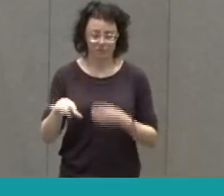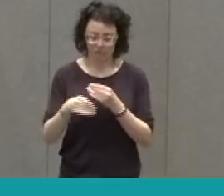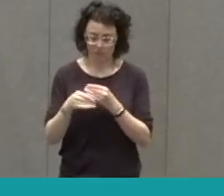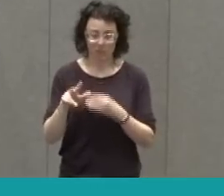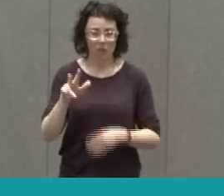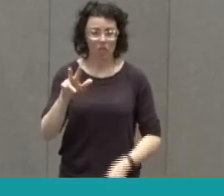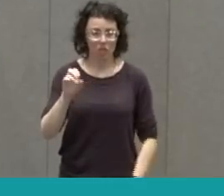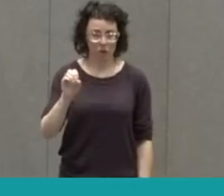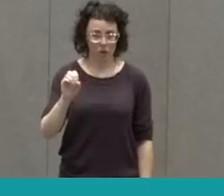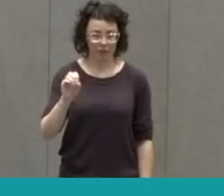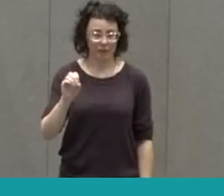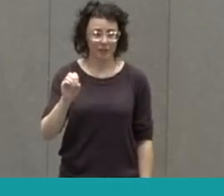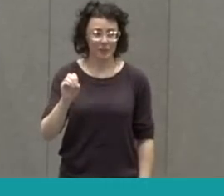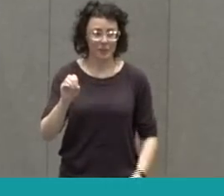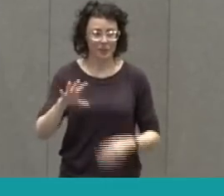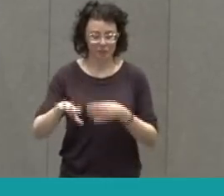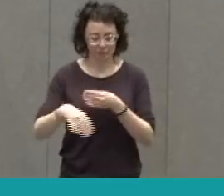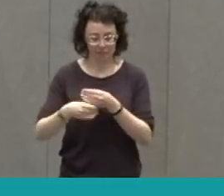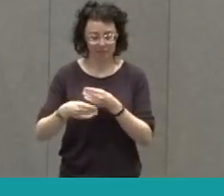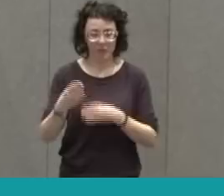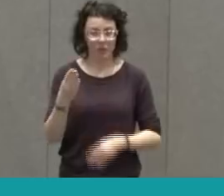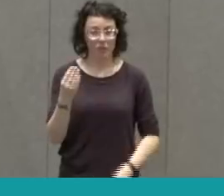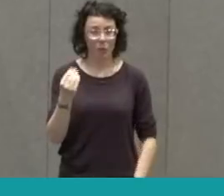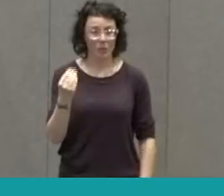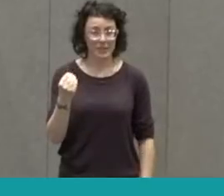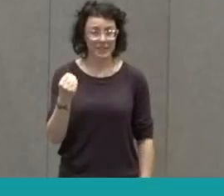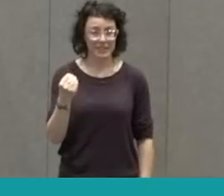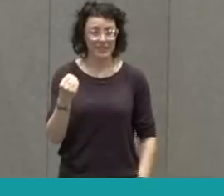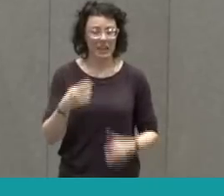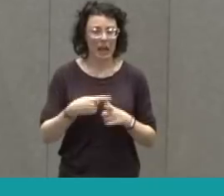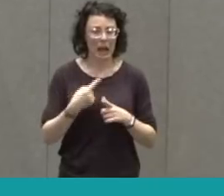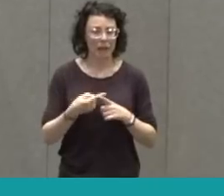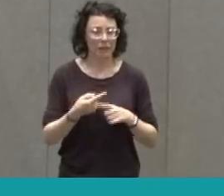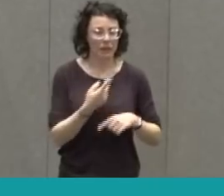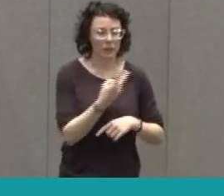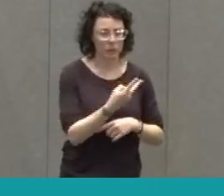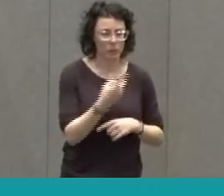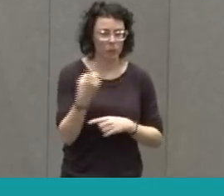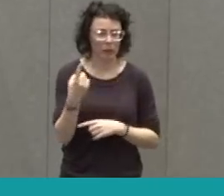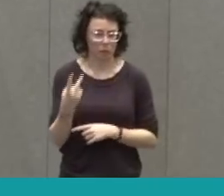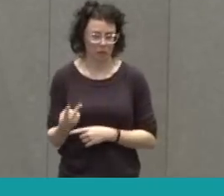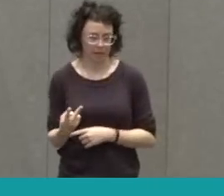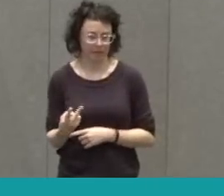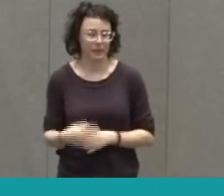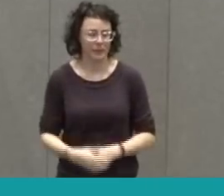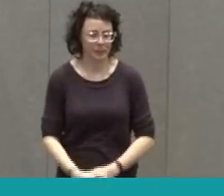plus 14, and then my 2.5.